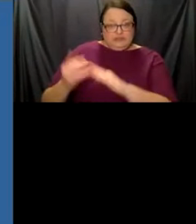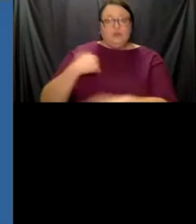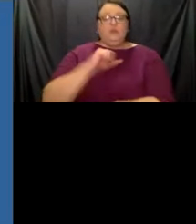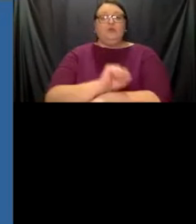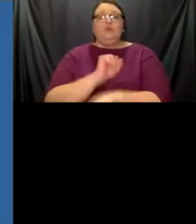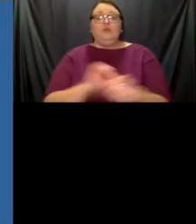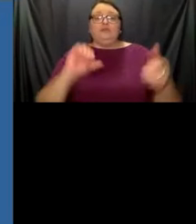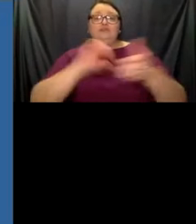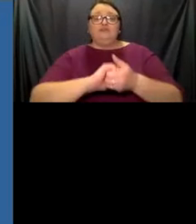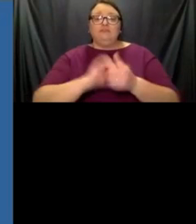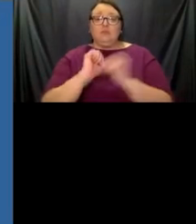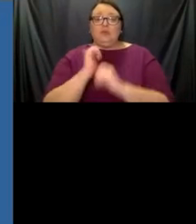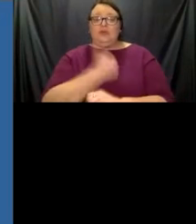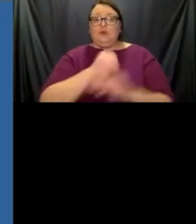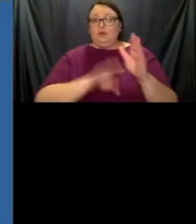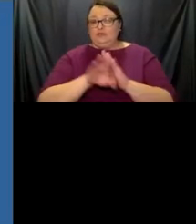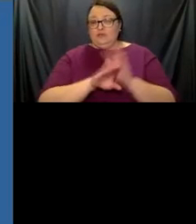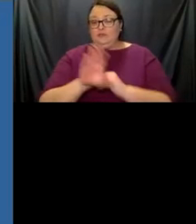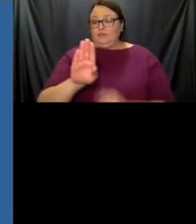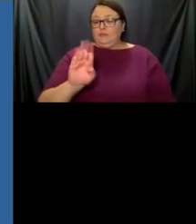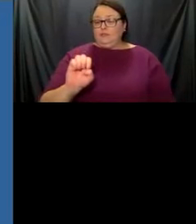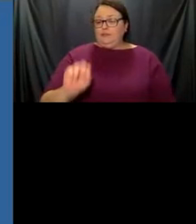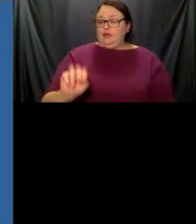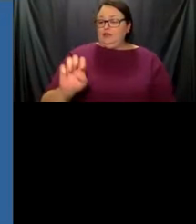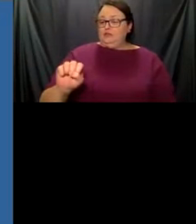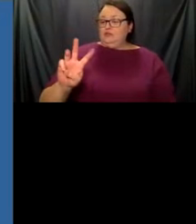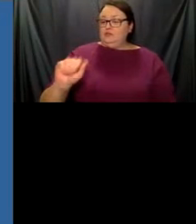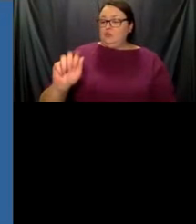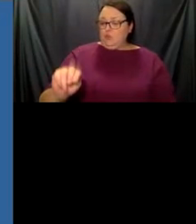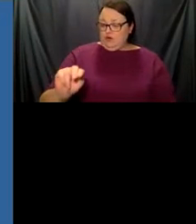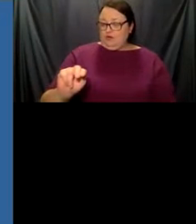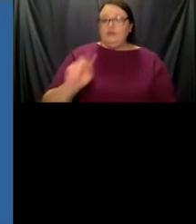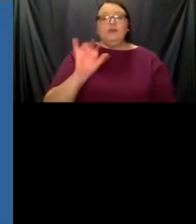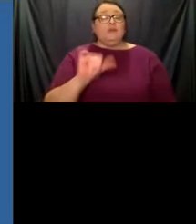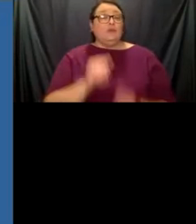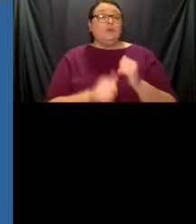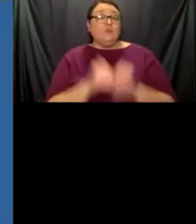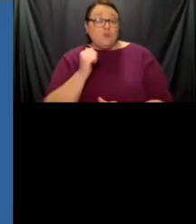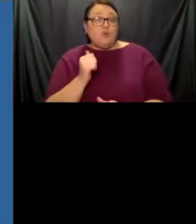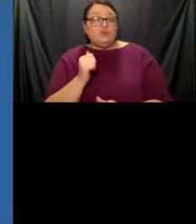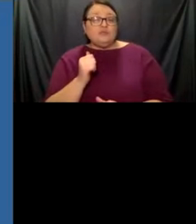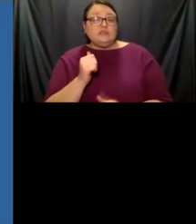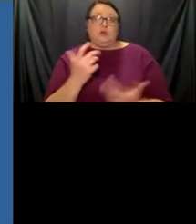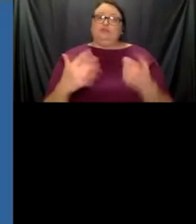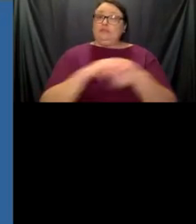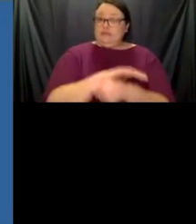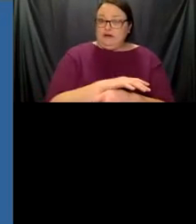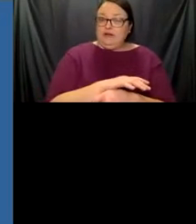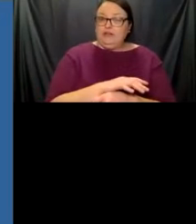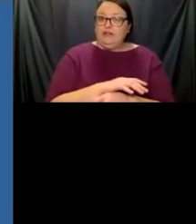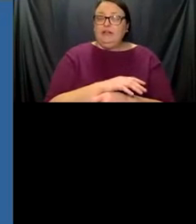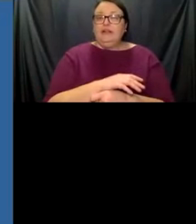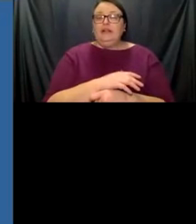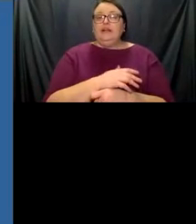collaboratively with our developer, Ben Swan. También trabajamos con un arquitecto y otros